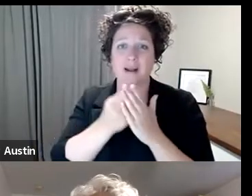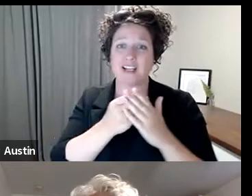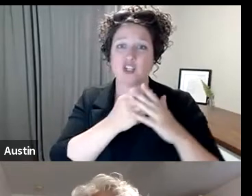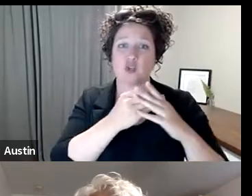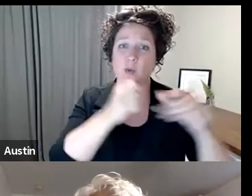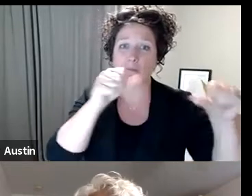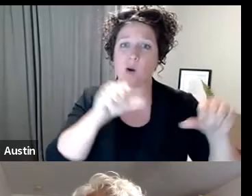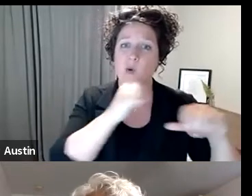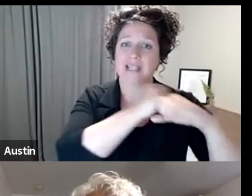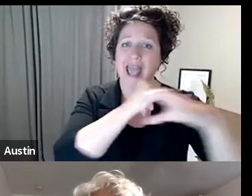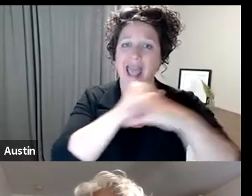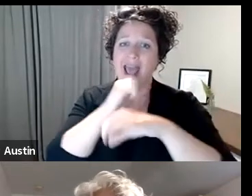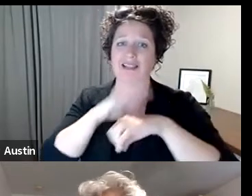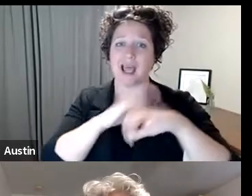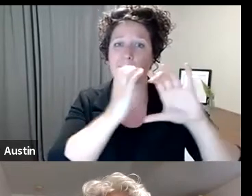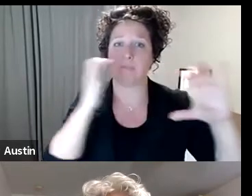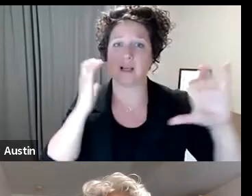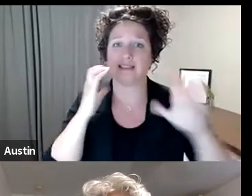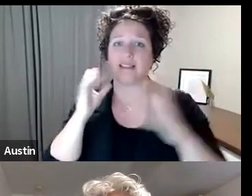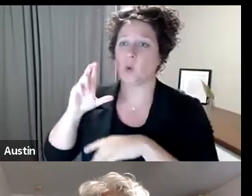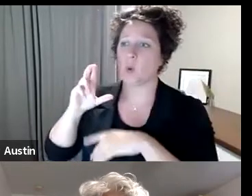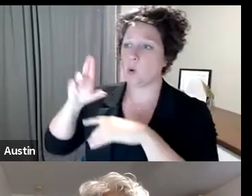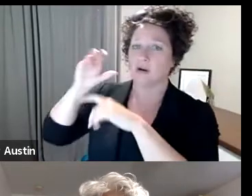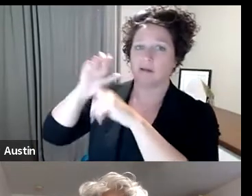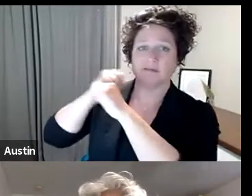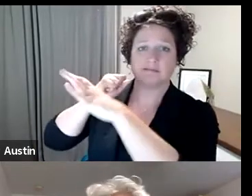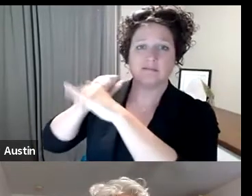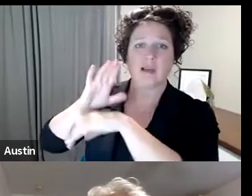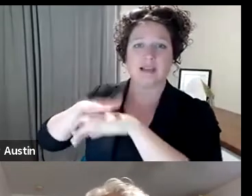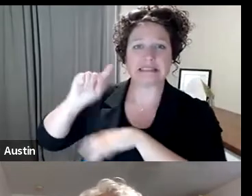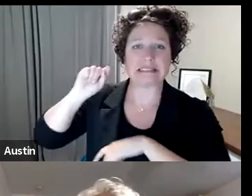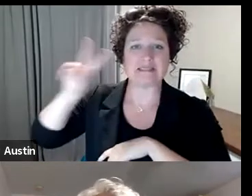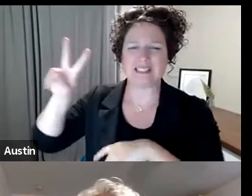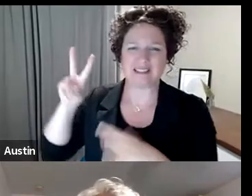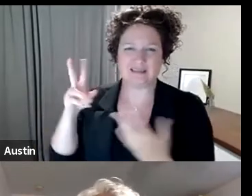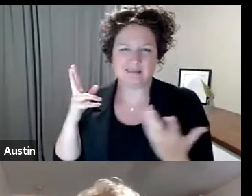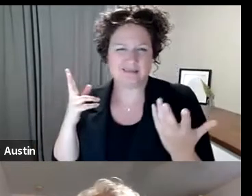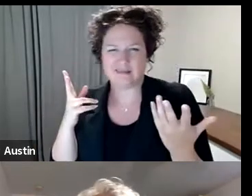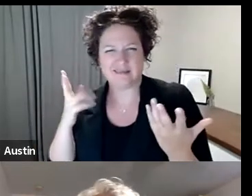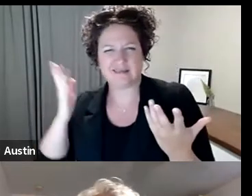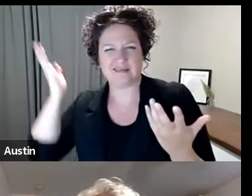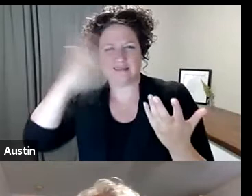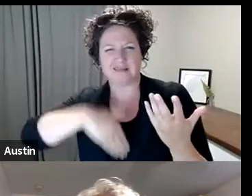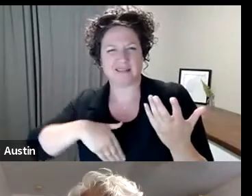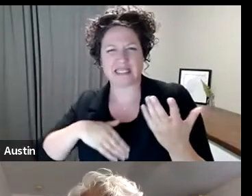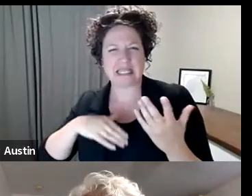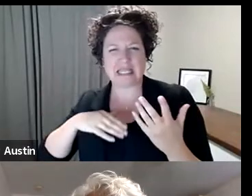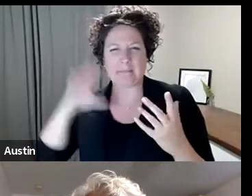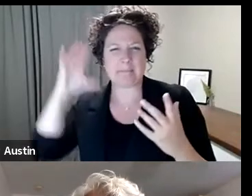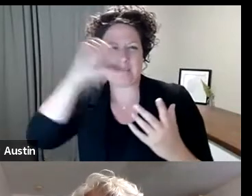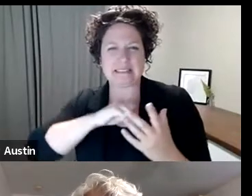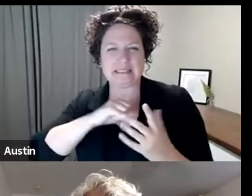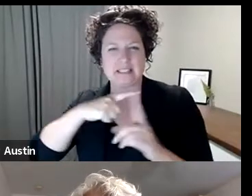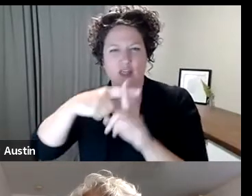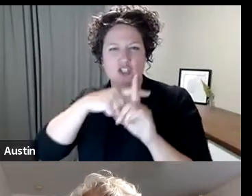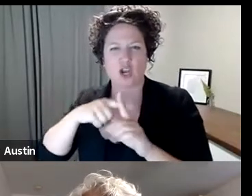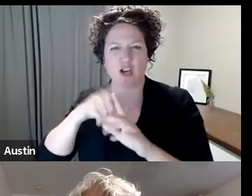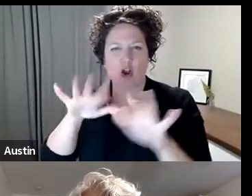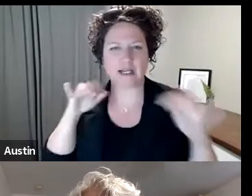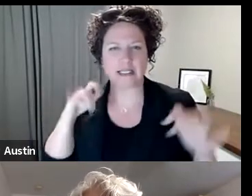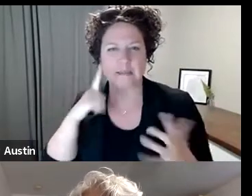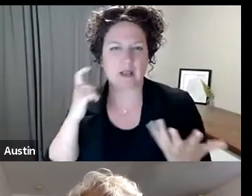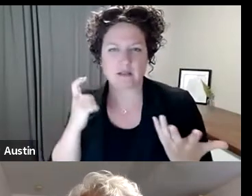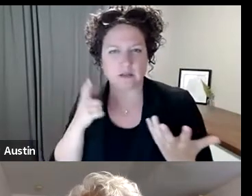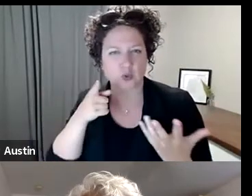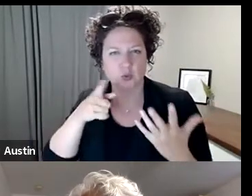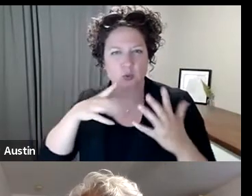do television advertising, for example, that is gonna completely miss the target audience because you haven't